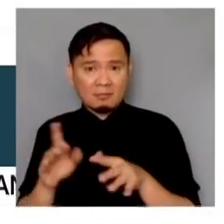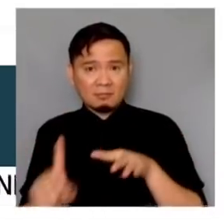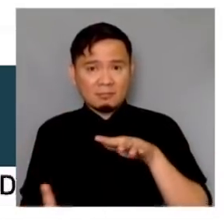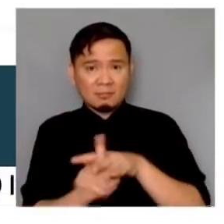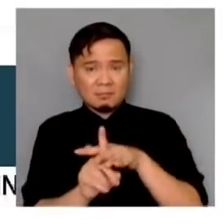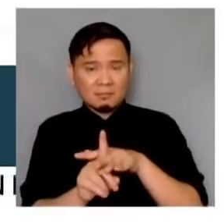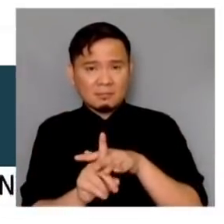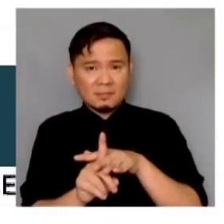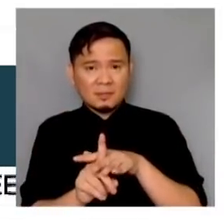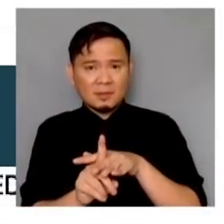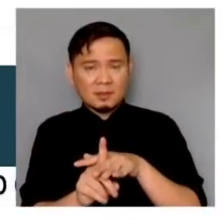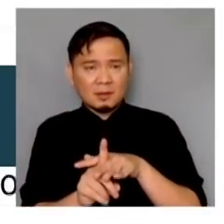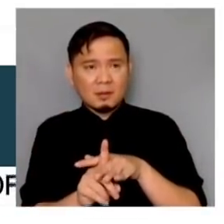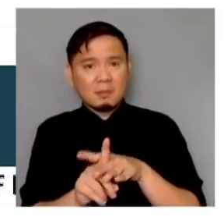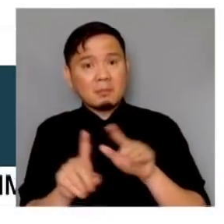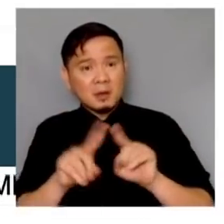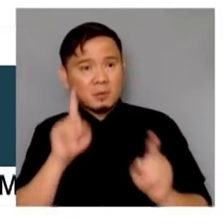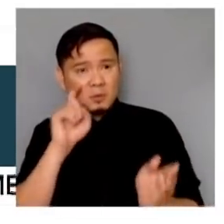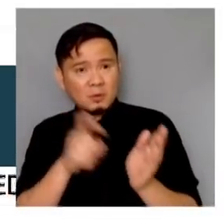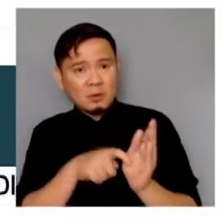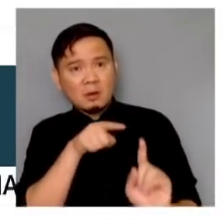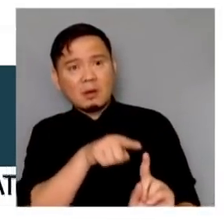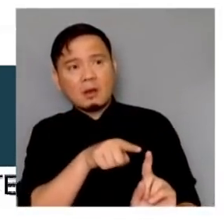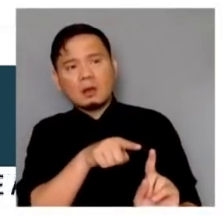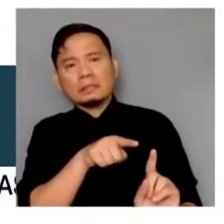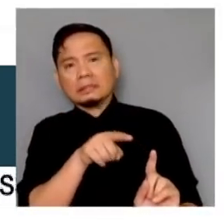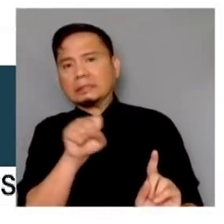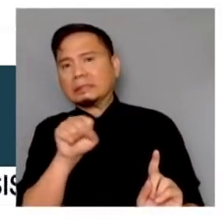from the developments which happened